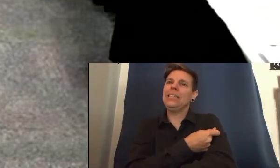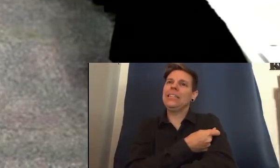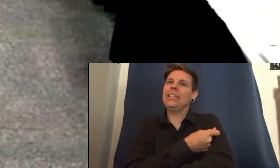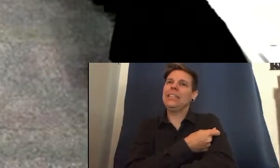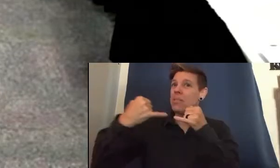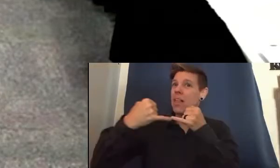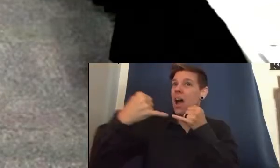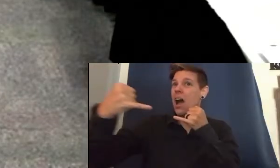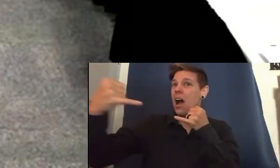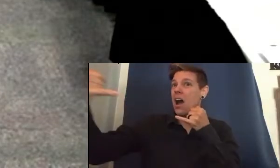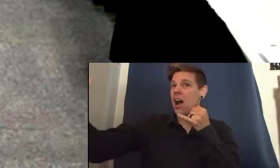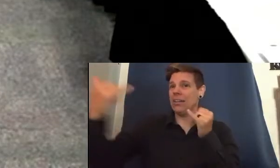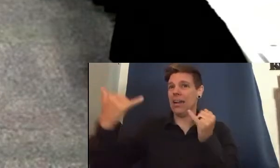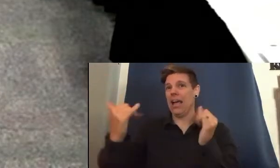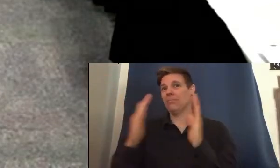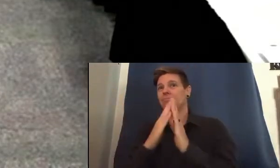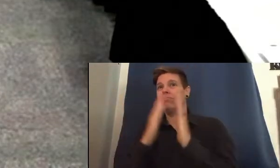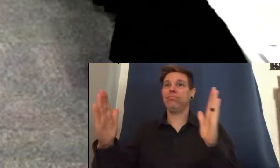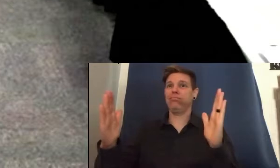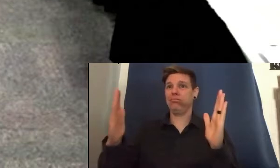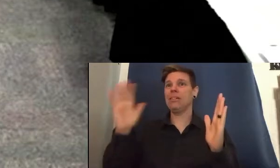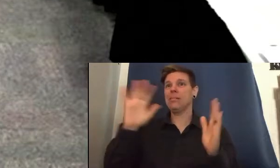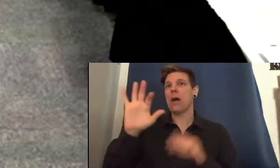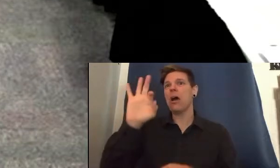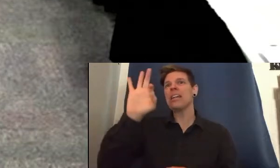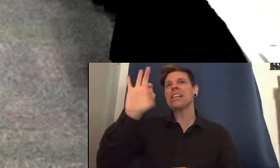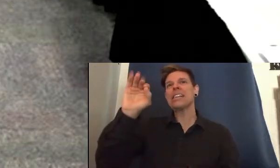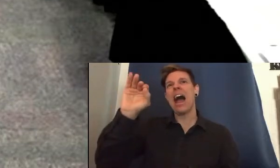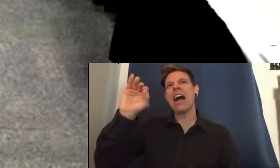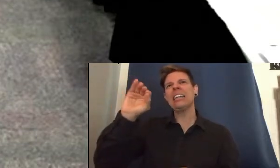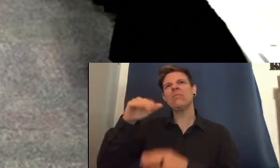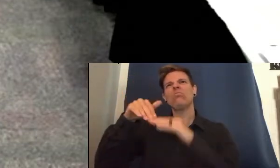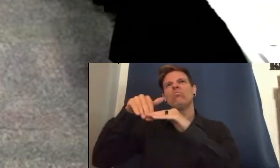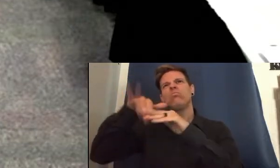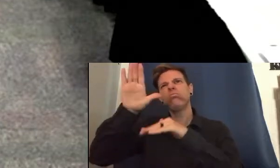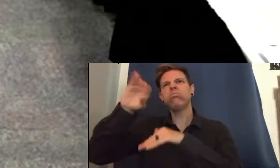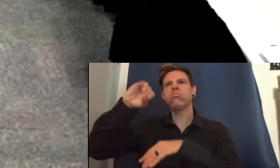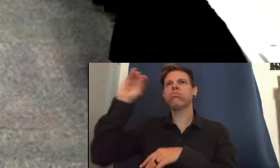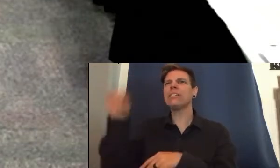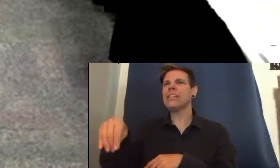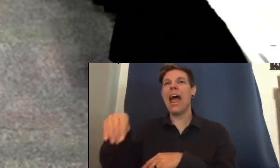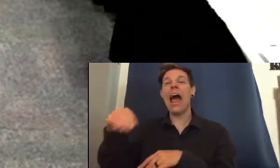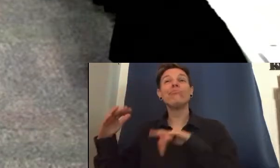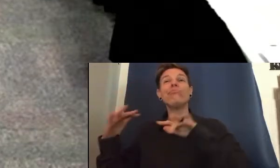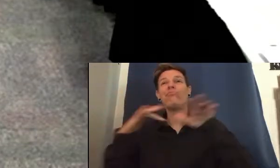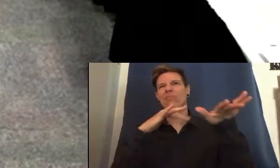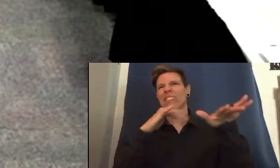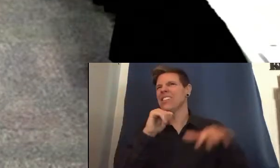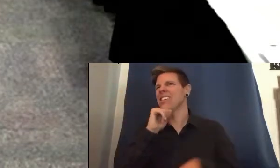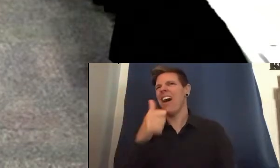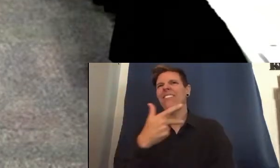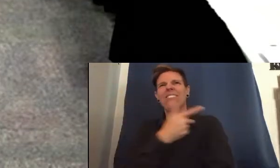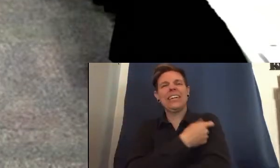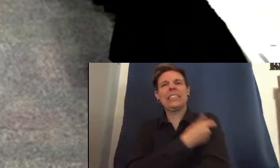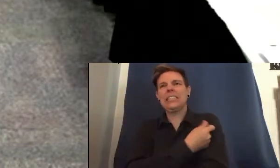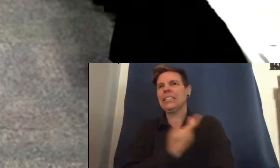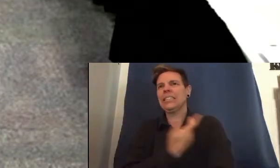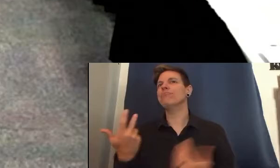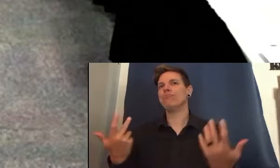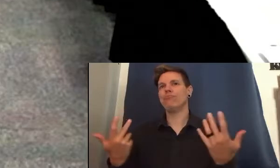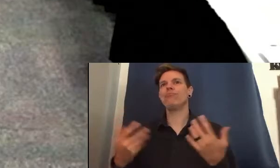again 90+% of those who are hospitalized for COVID are not vaccinated. So we can even construe those as unnecessary